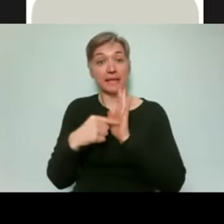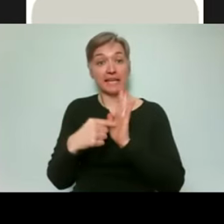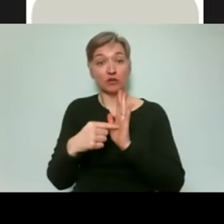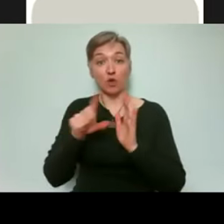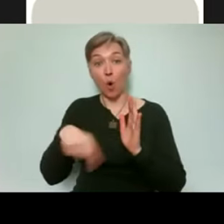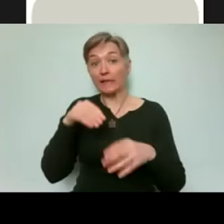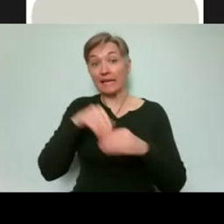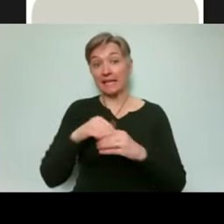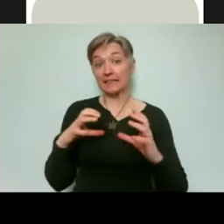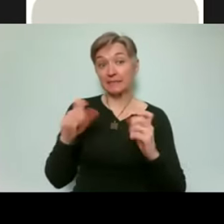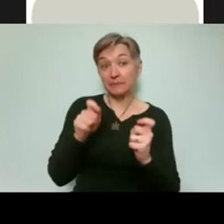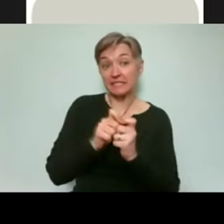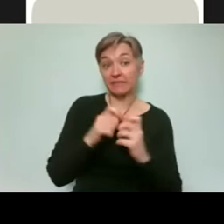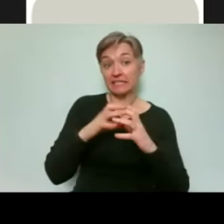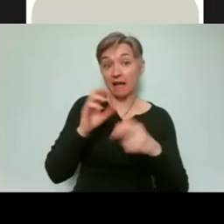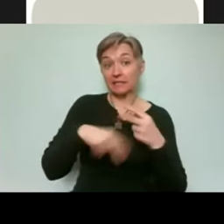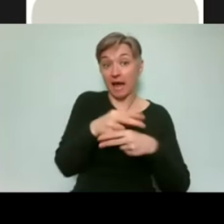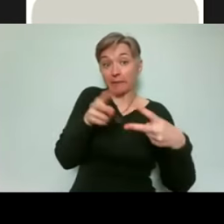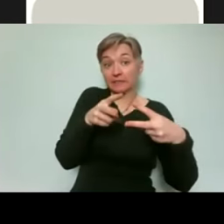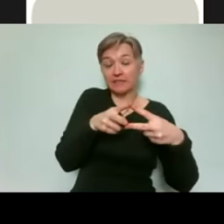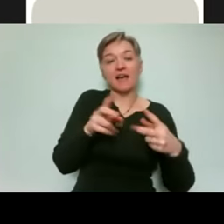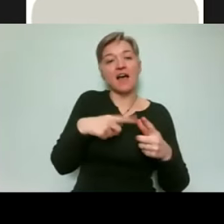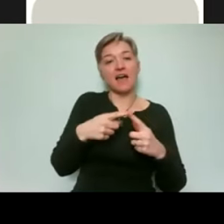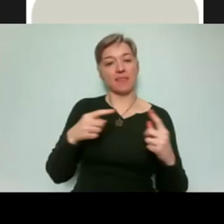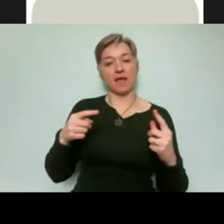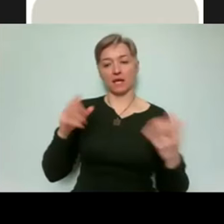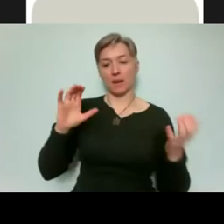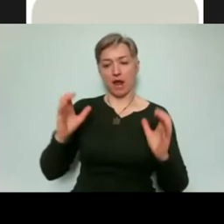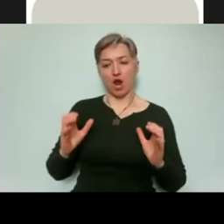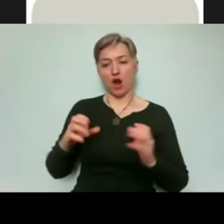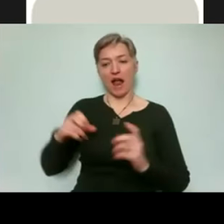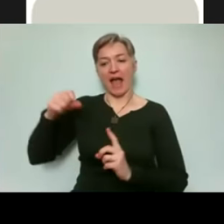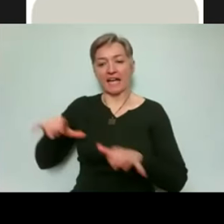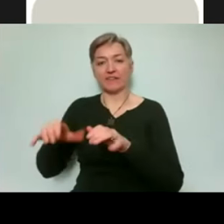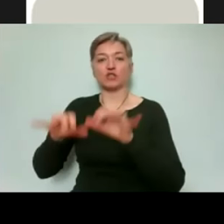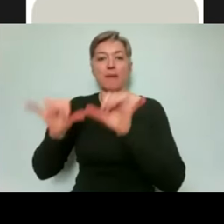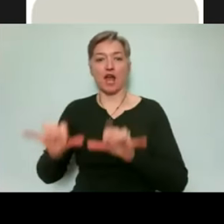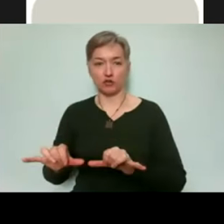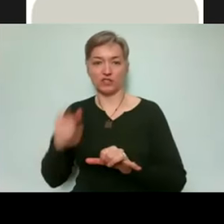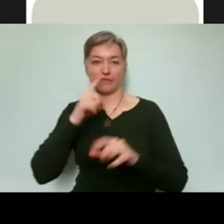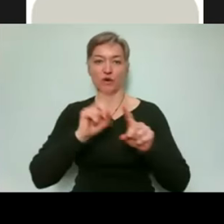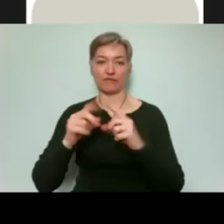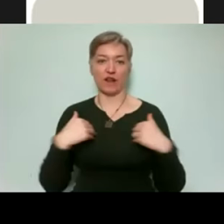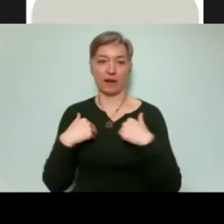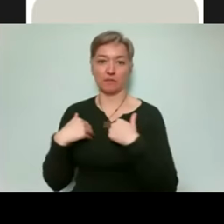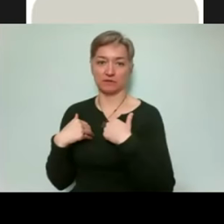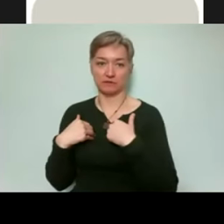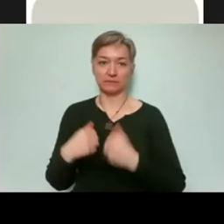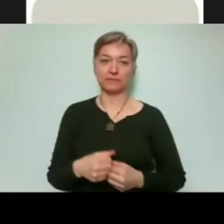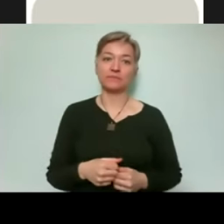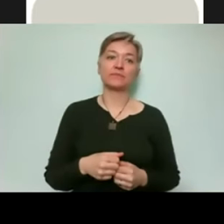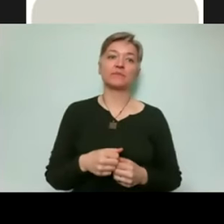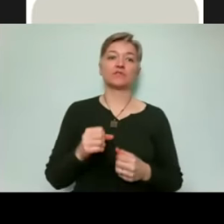these cell types and then compare patterns of activation across these different animals. So this